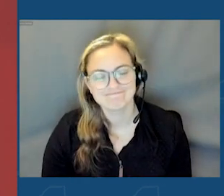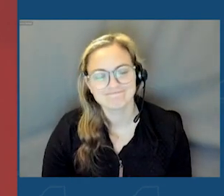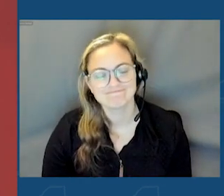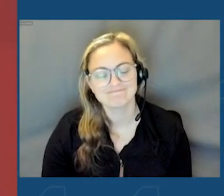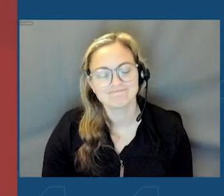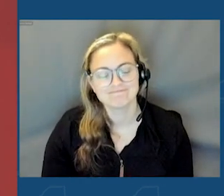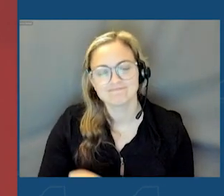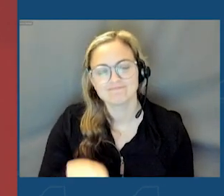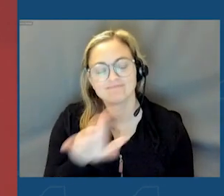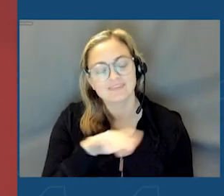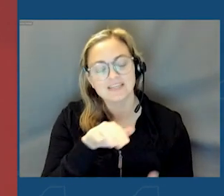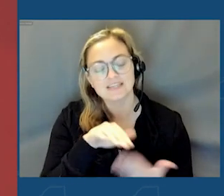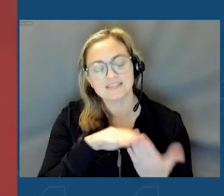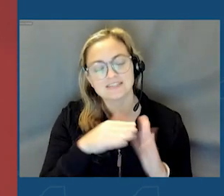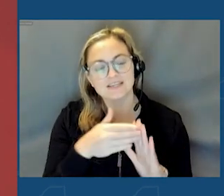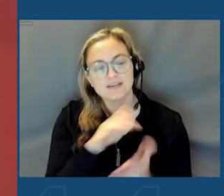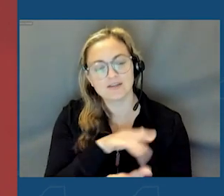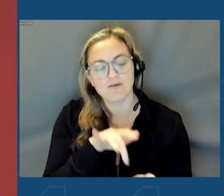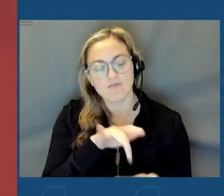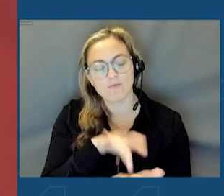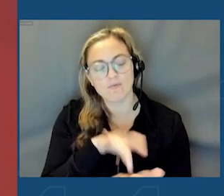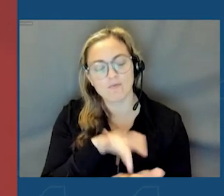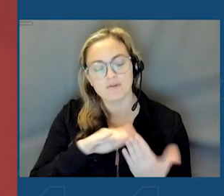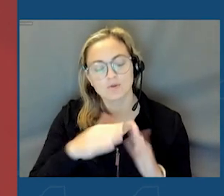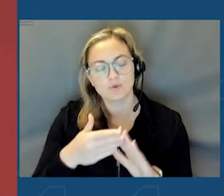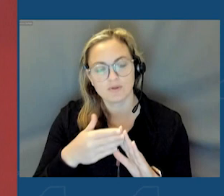City of Middletown Mayor Joe DiStefano.